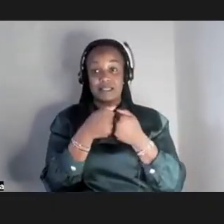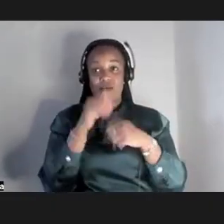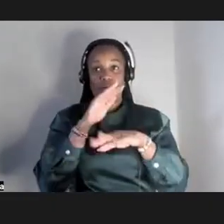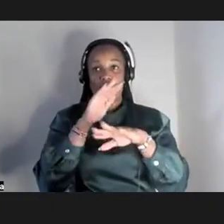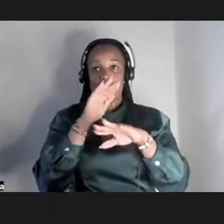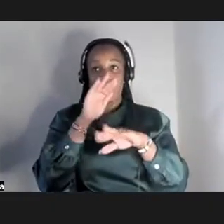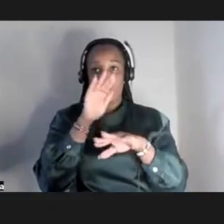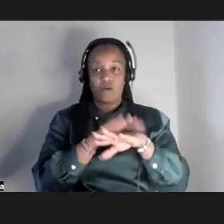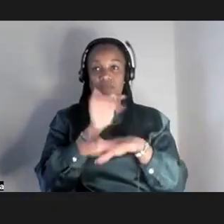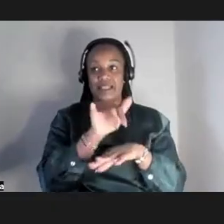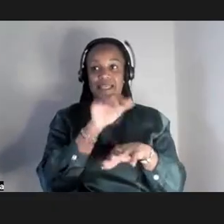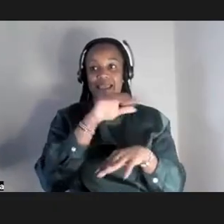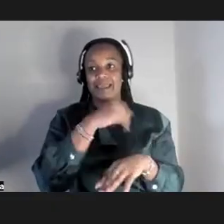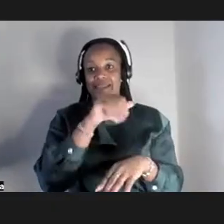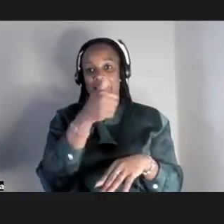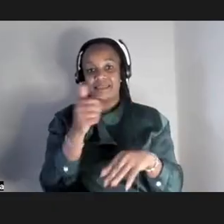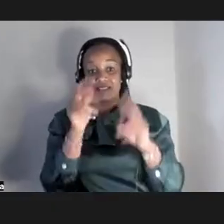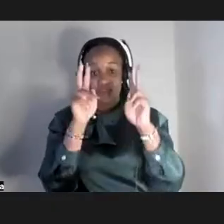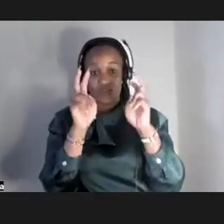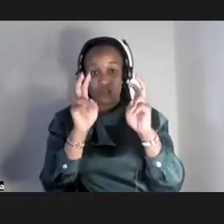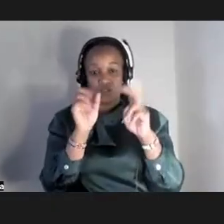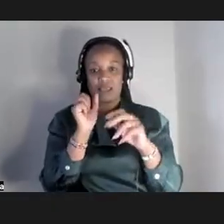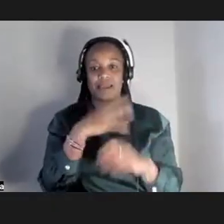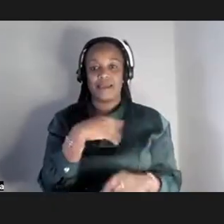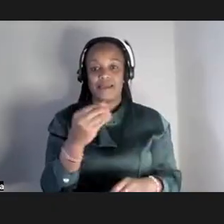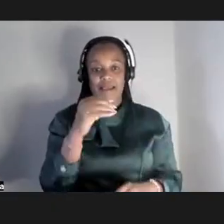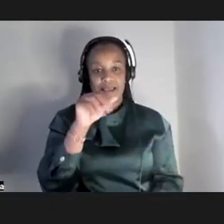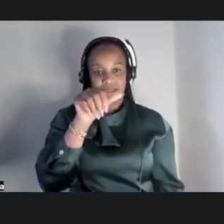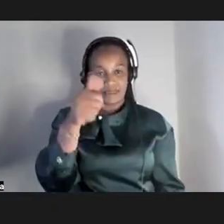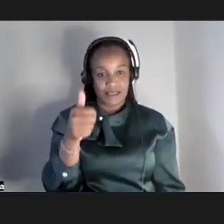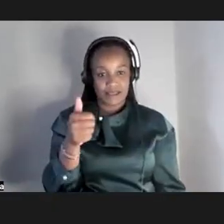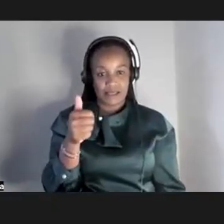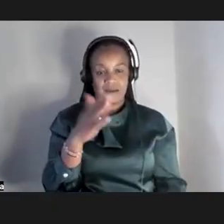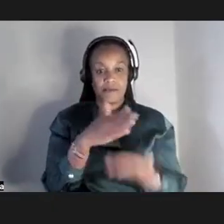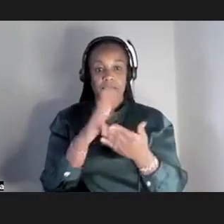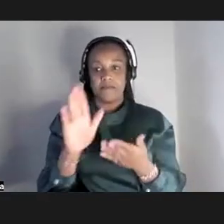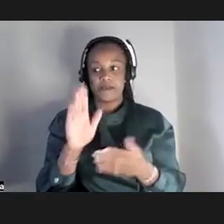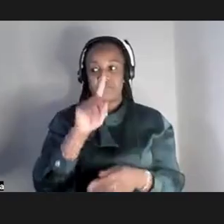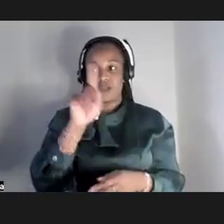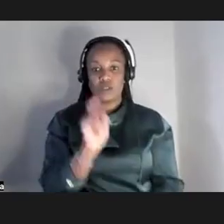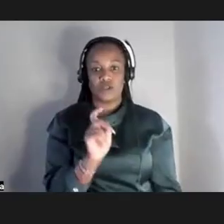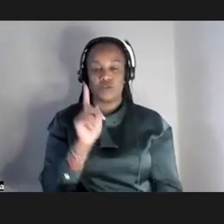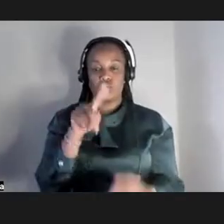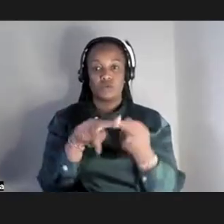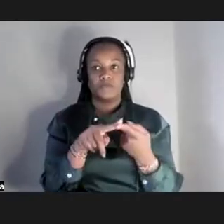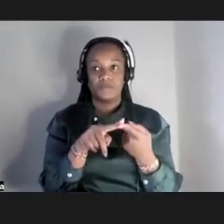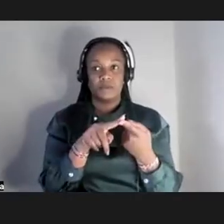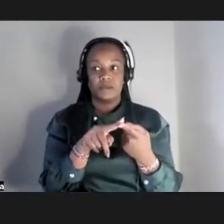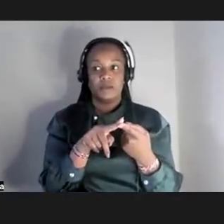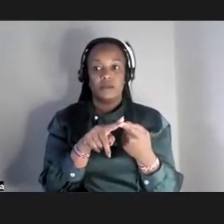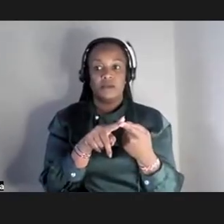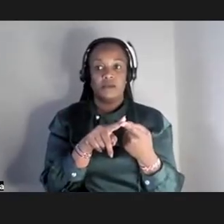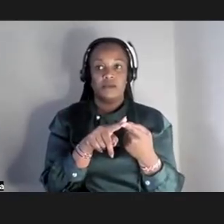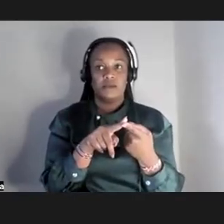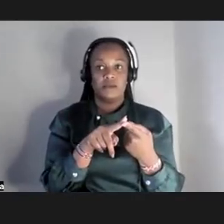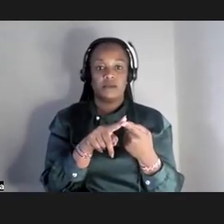And yeah, I think there was another part of the question too. Yeah, I mean, the way that the